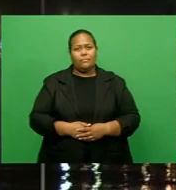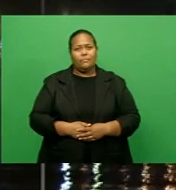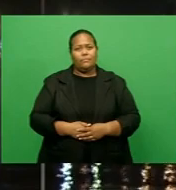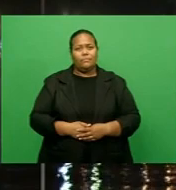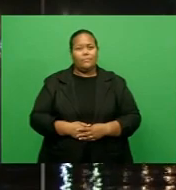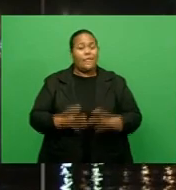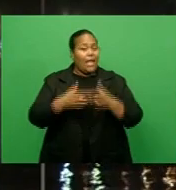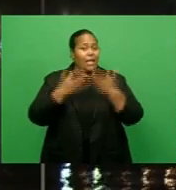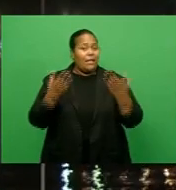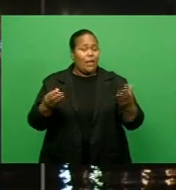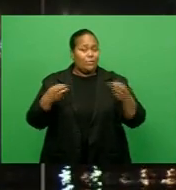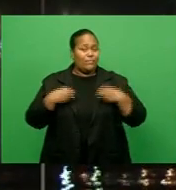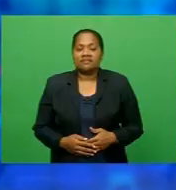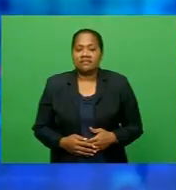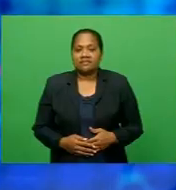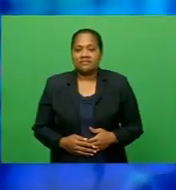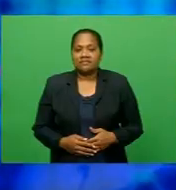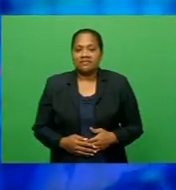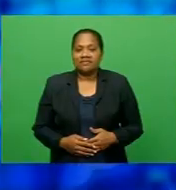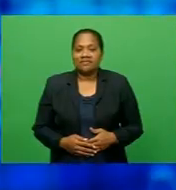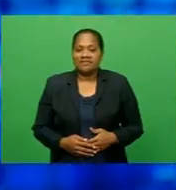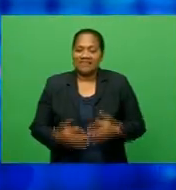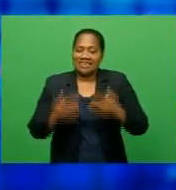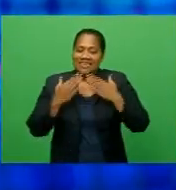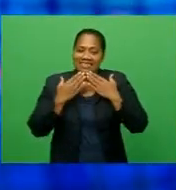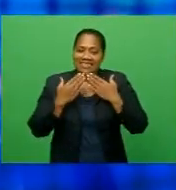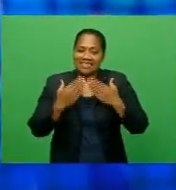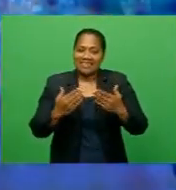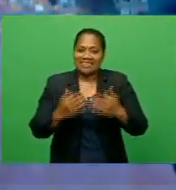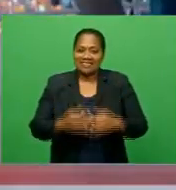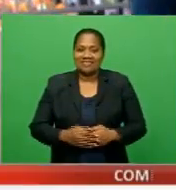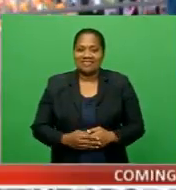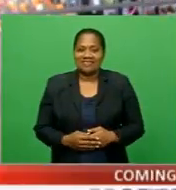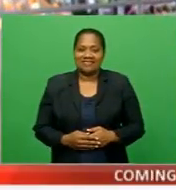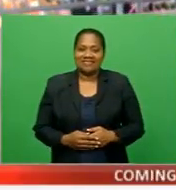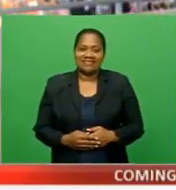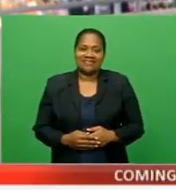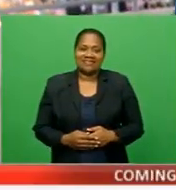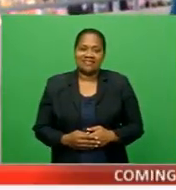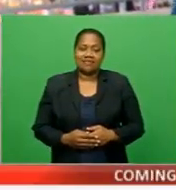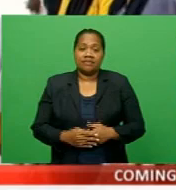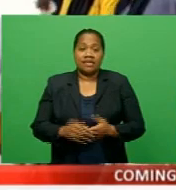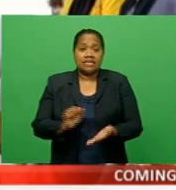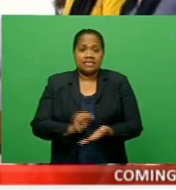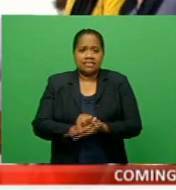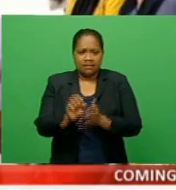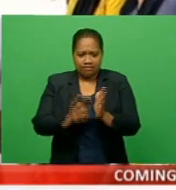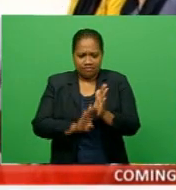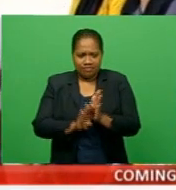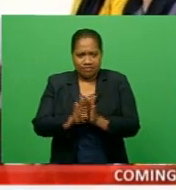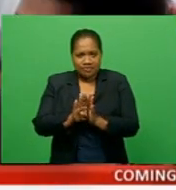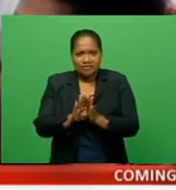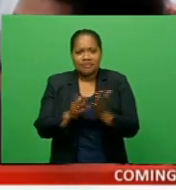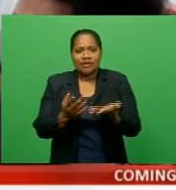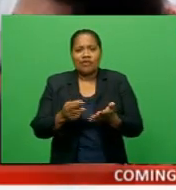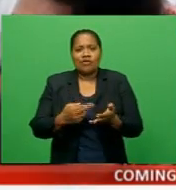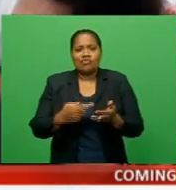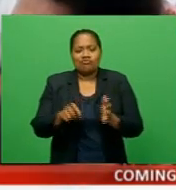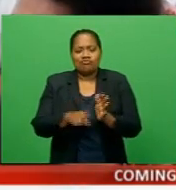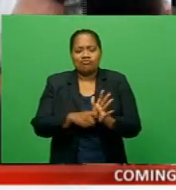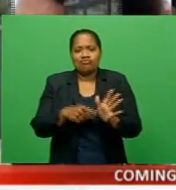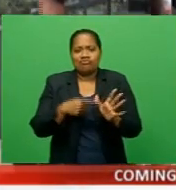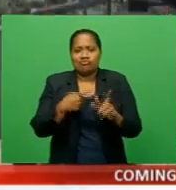it's time for business now. Things coming up. Sales pick up for Rakiraki market vendors.